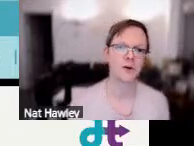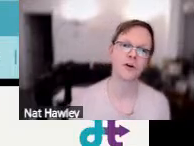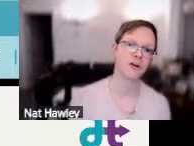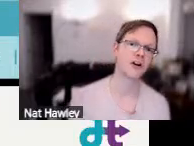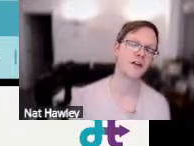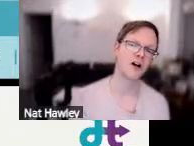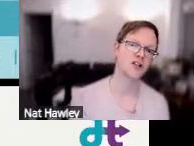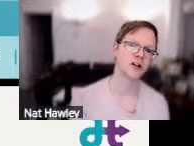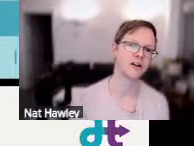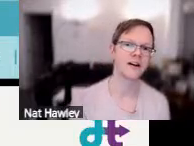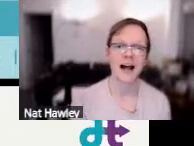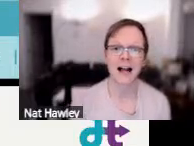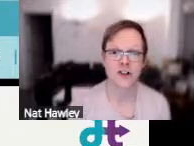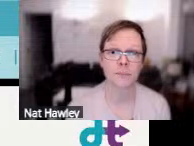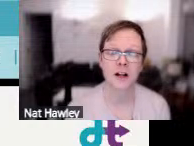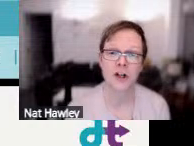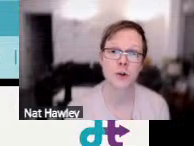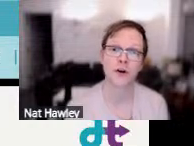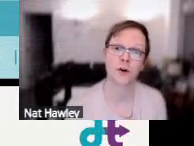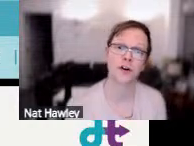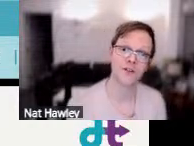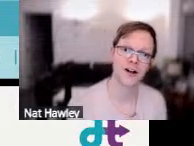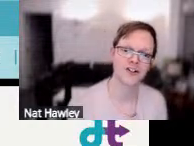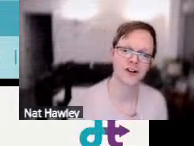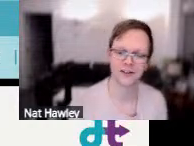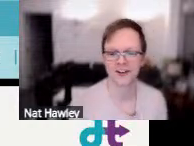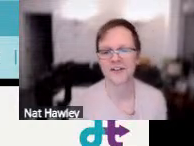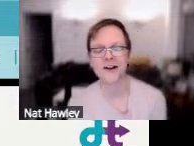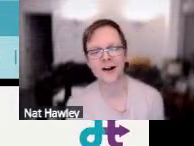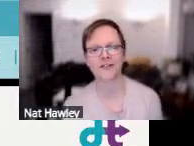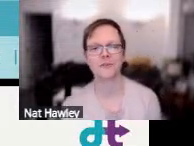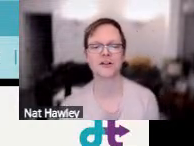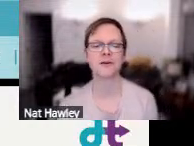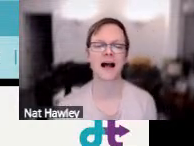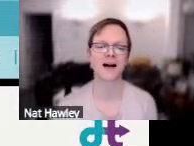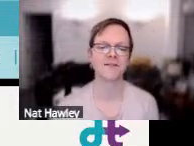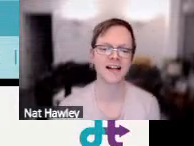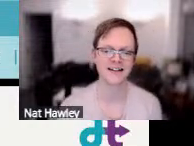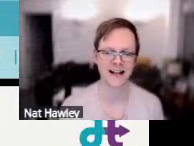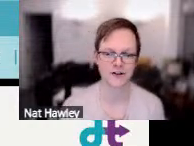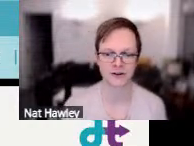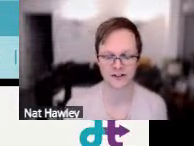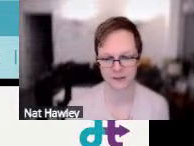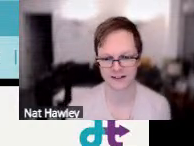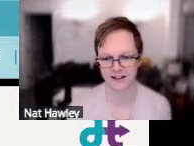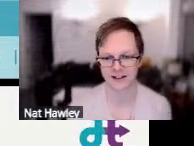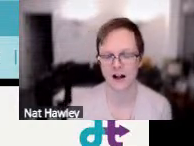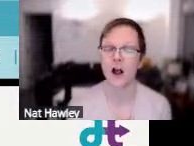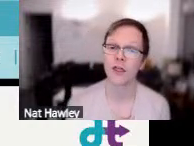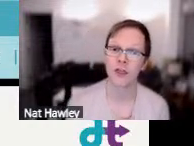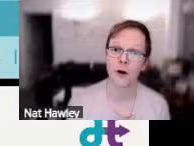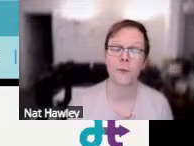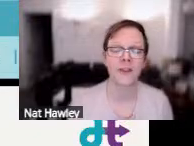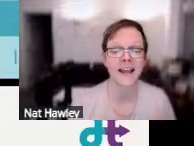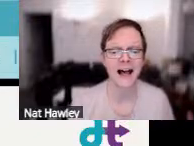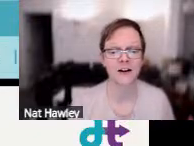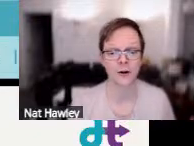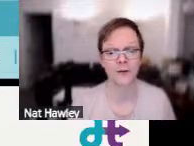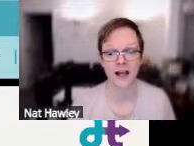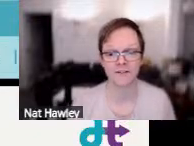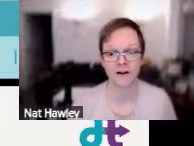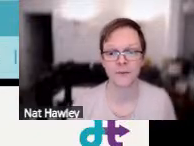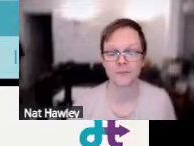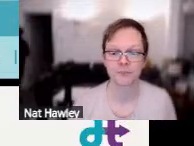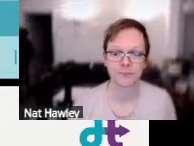mean you're neurodivergent. And just because you're neurodivergent doesn't mean you have an intellectual disability, though they can